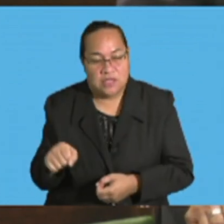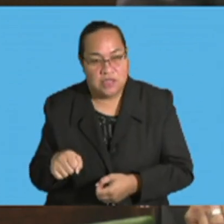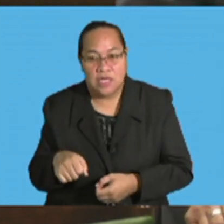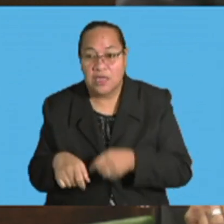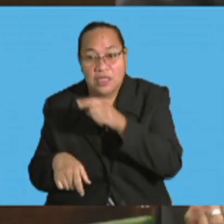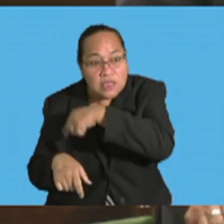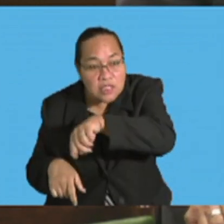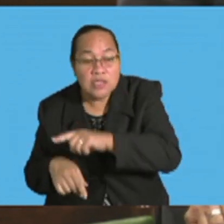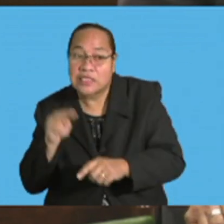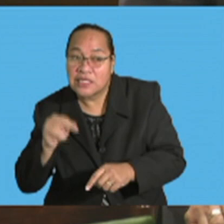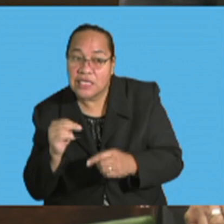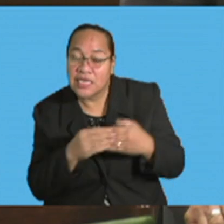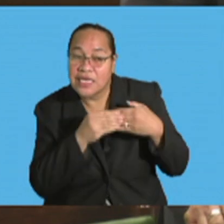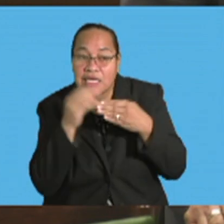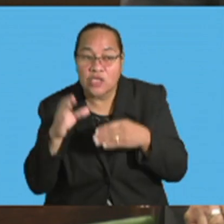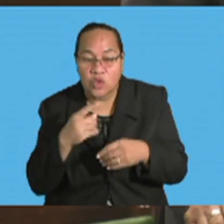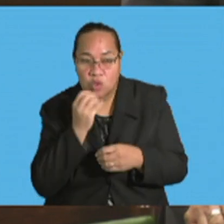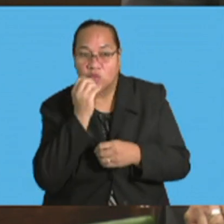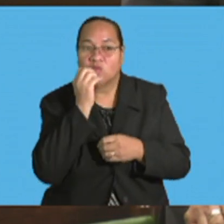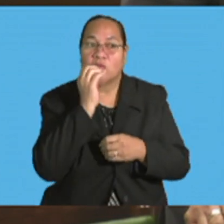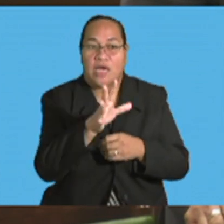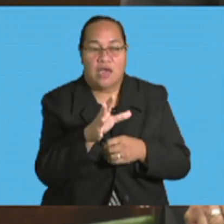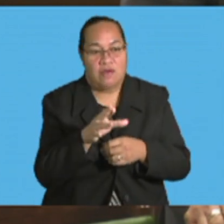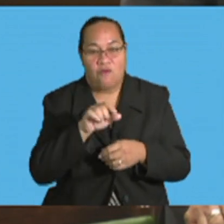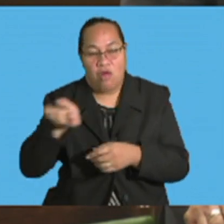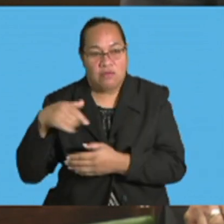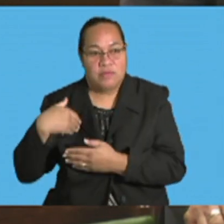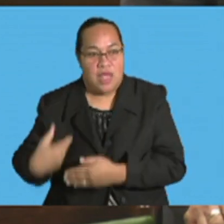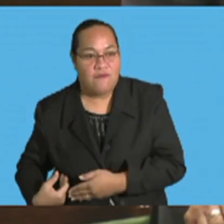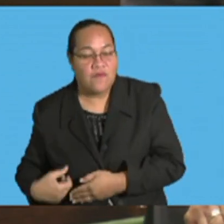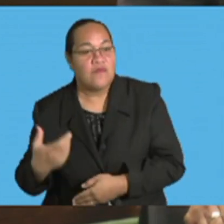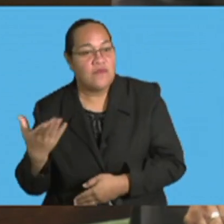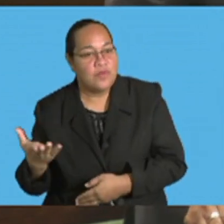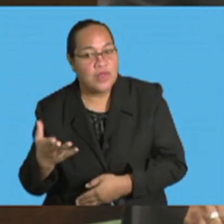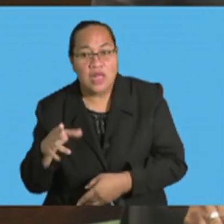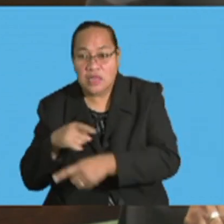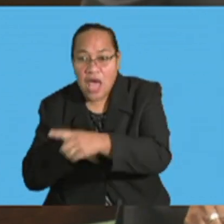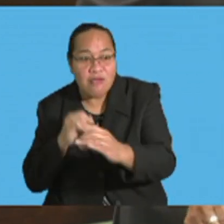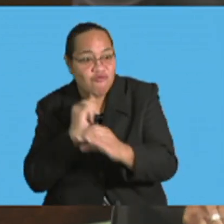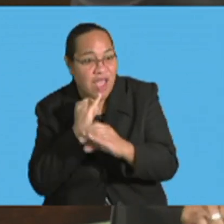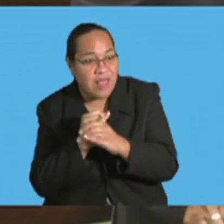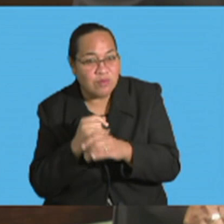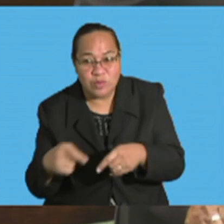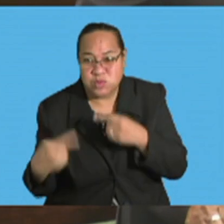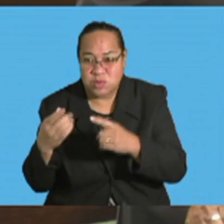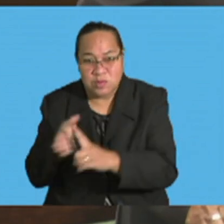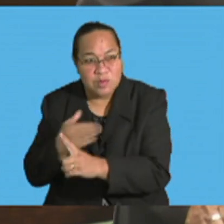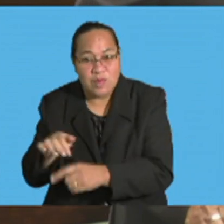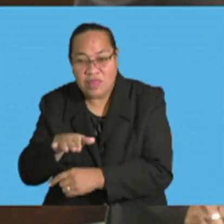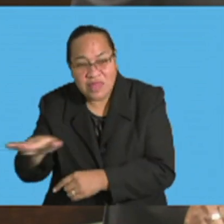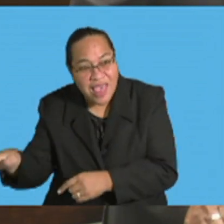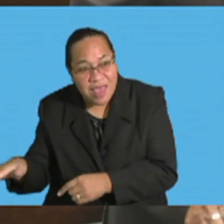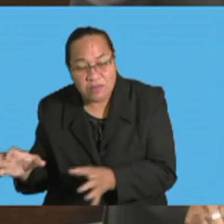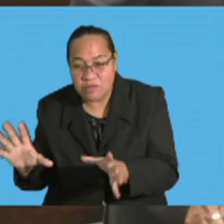leaders who speak out in their defense. They deserve to know that the crimes committed against them are